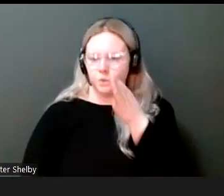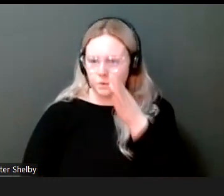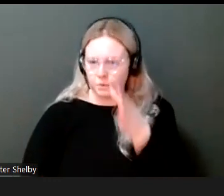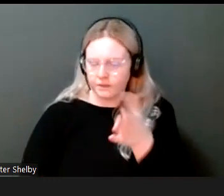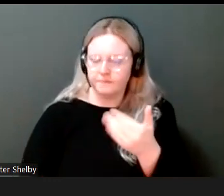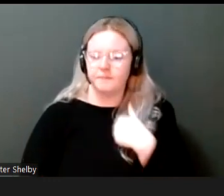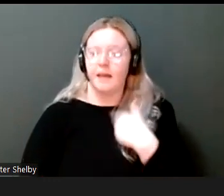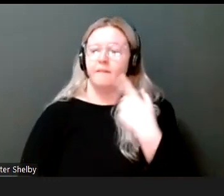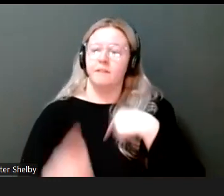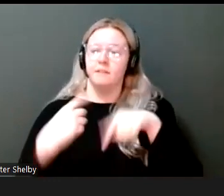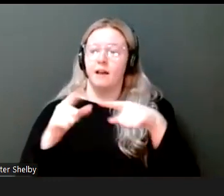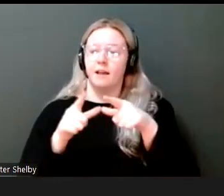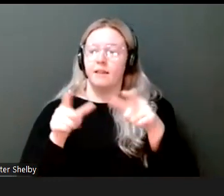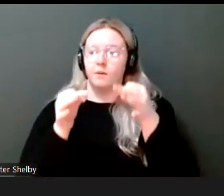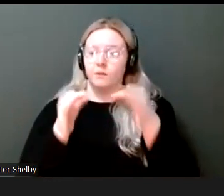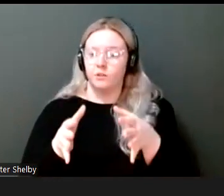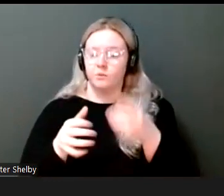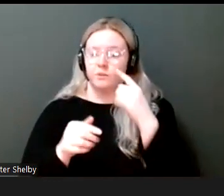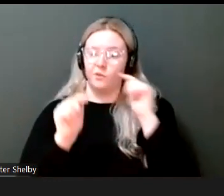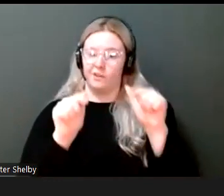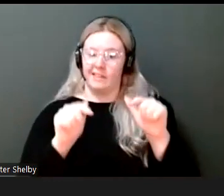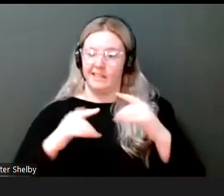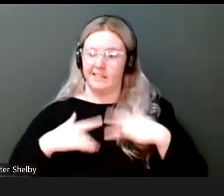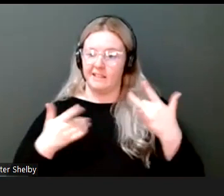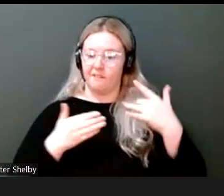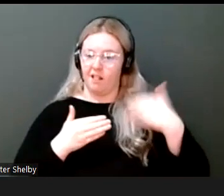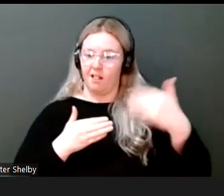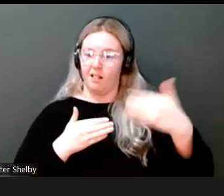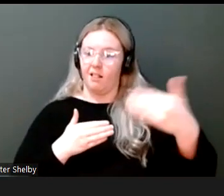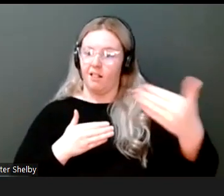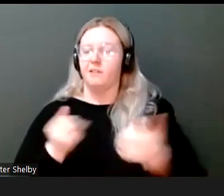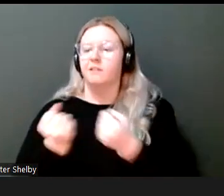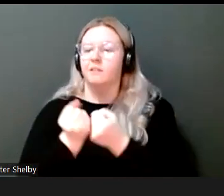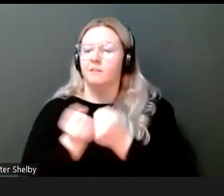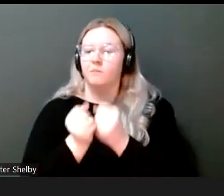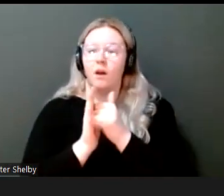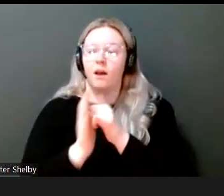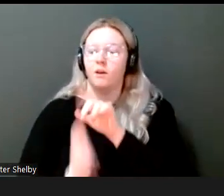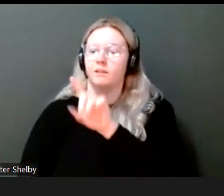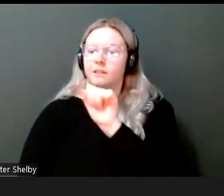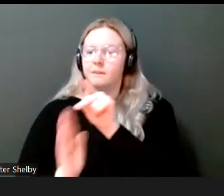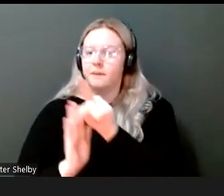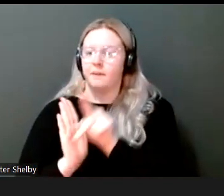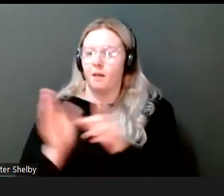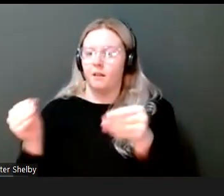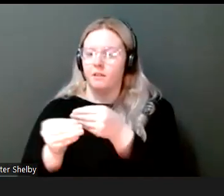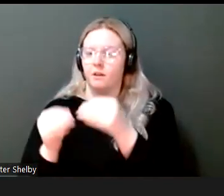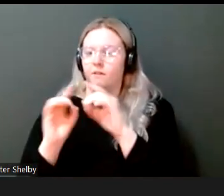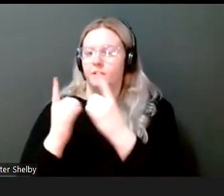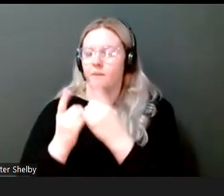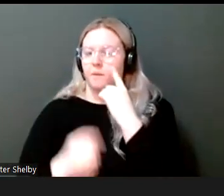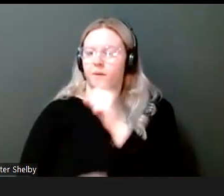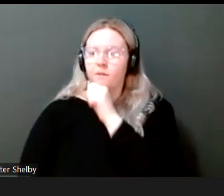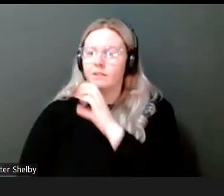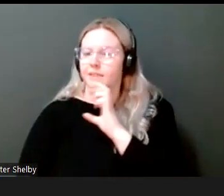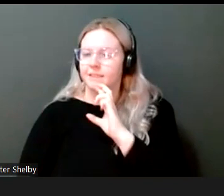language interpretation for our Let's Talk About sessions are supported by the Disability Policy Office, Department of Seniors,